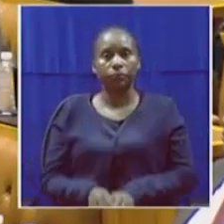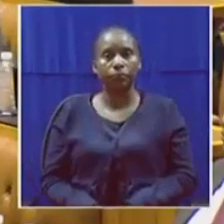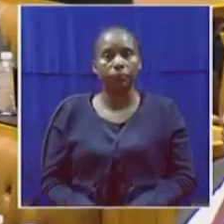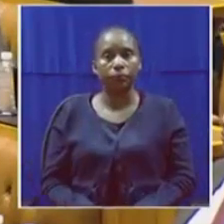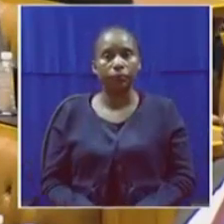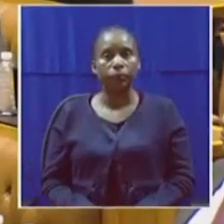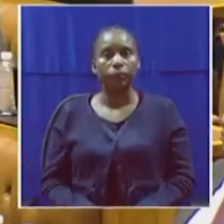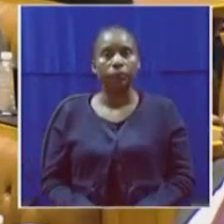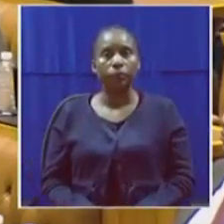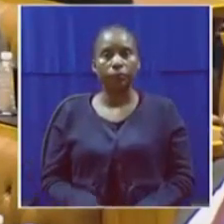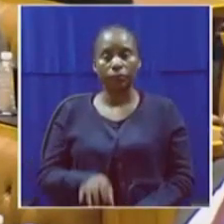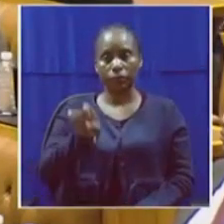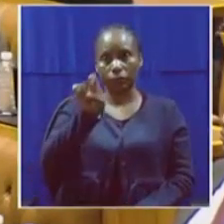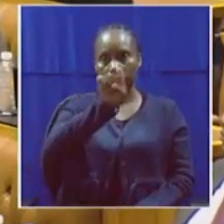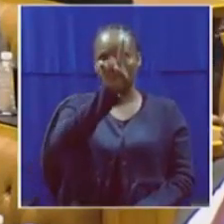The question